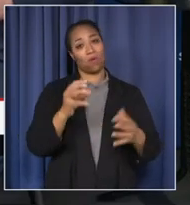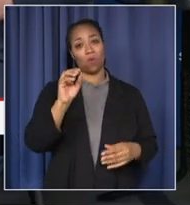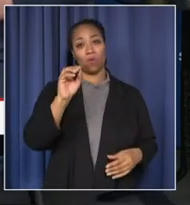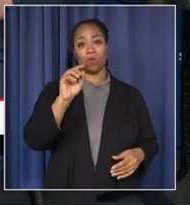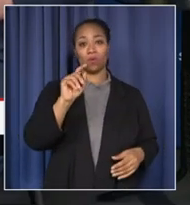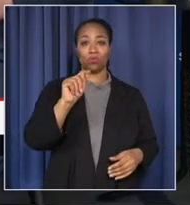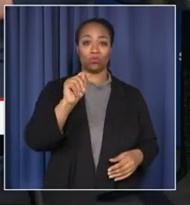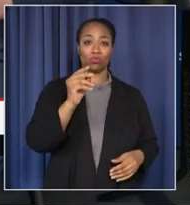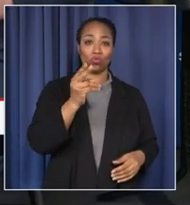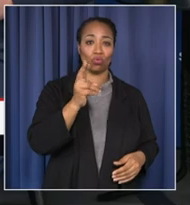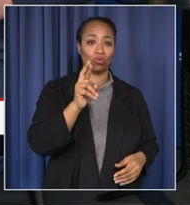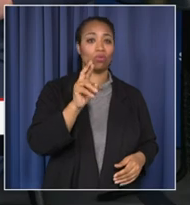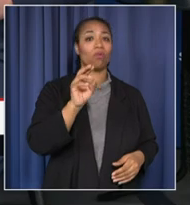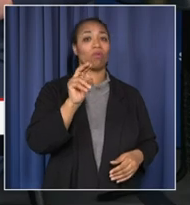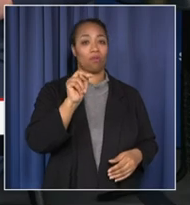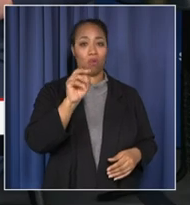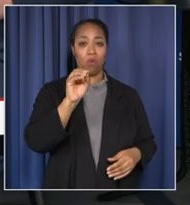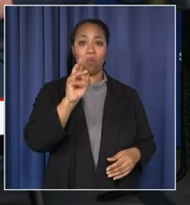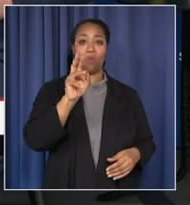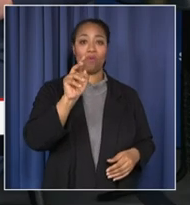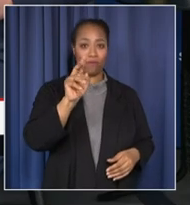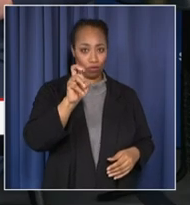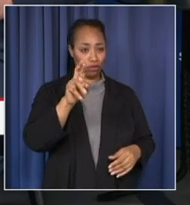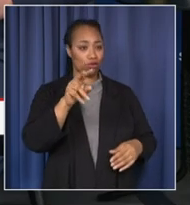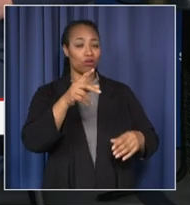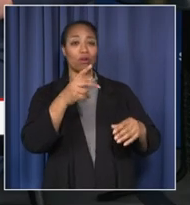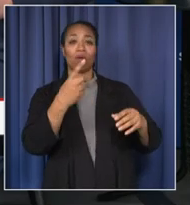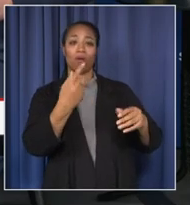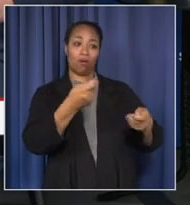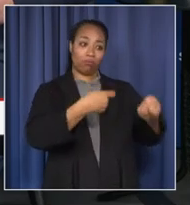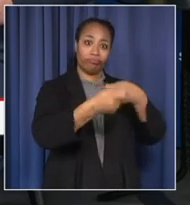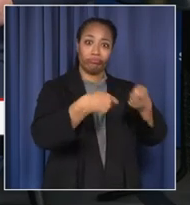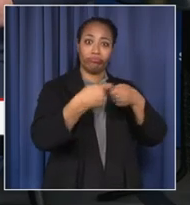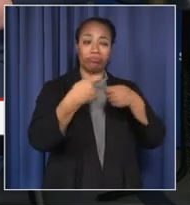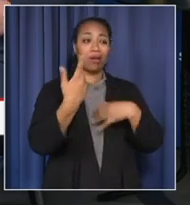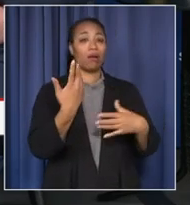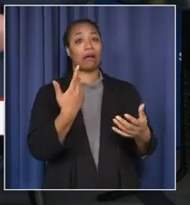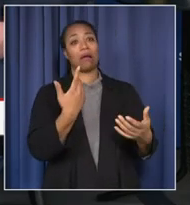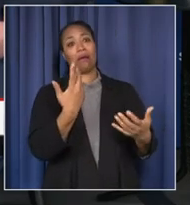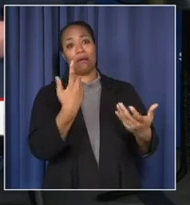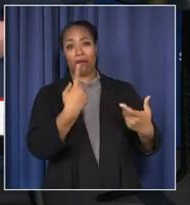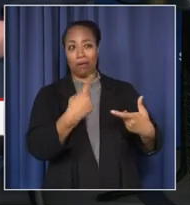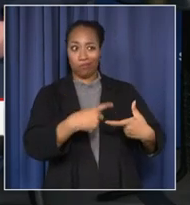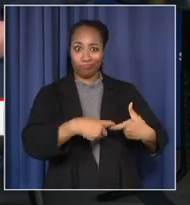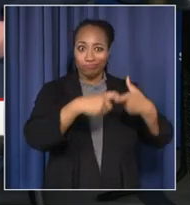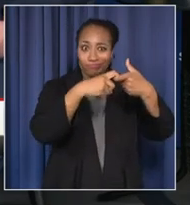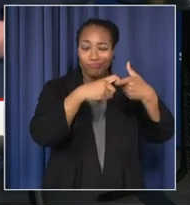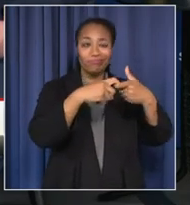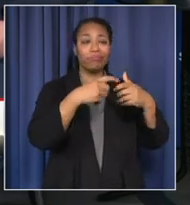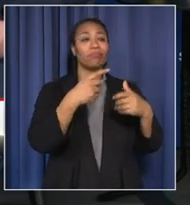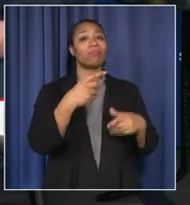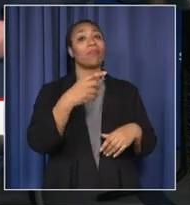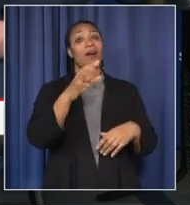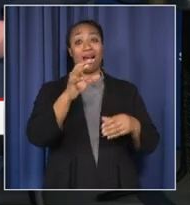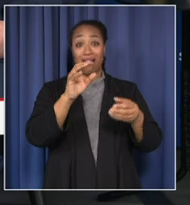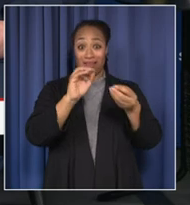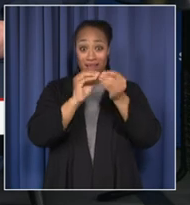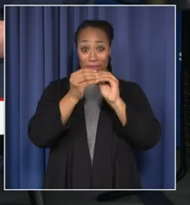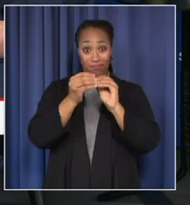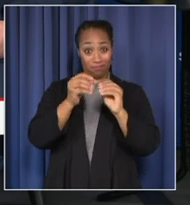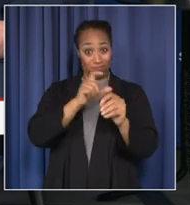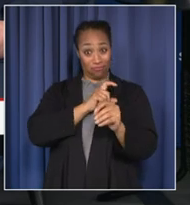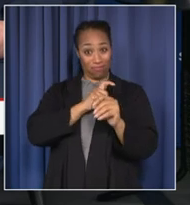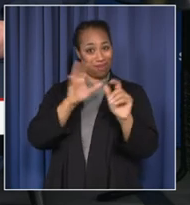you can see your numbers go down. Our plan is to get back to 4,000 officers. I believe our police